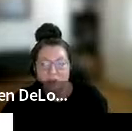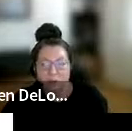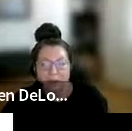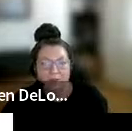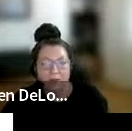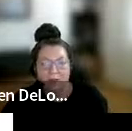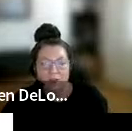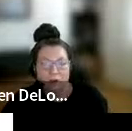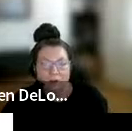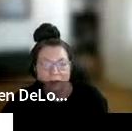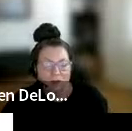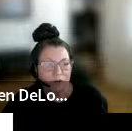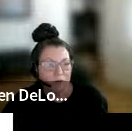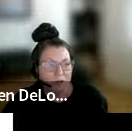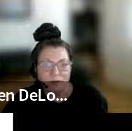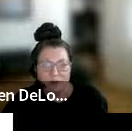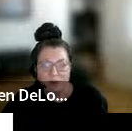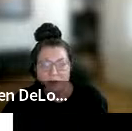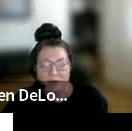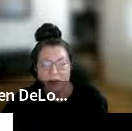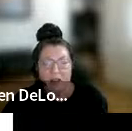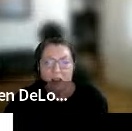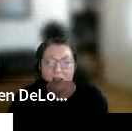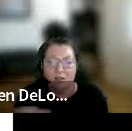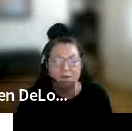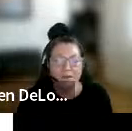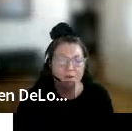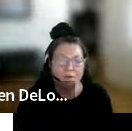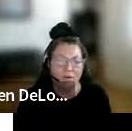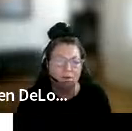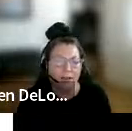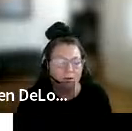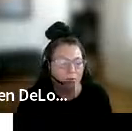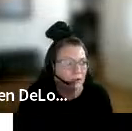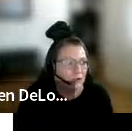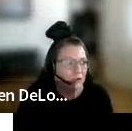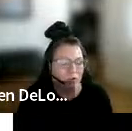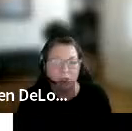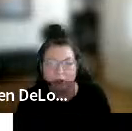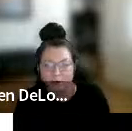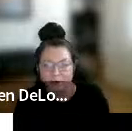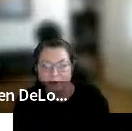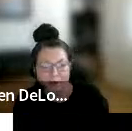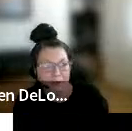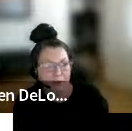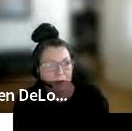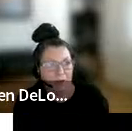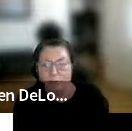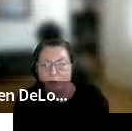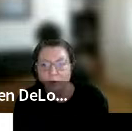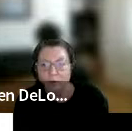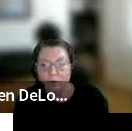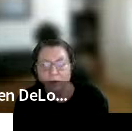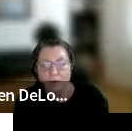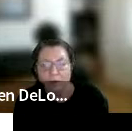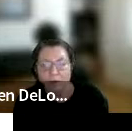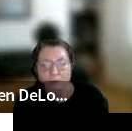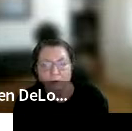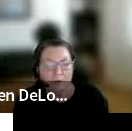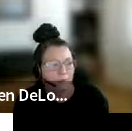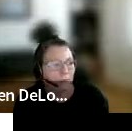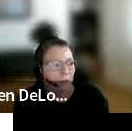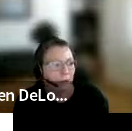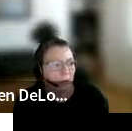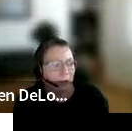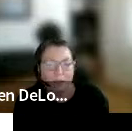really have internalized using the zones, and it gives her the language to share her feelings and her moods